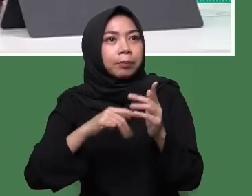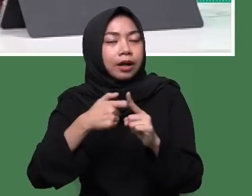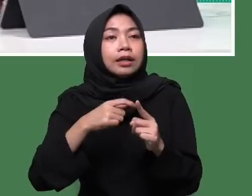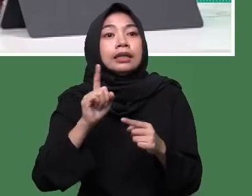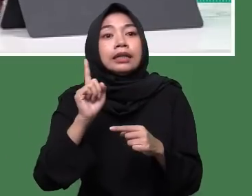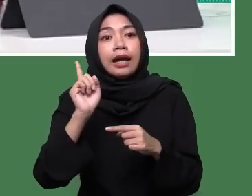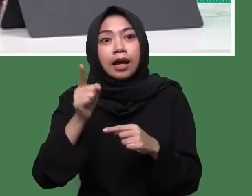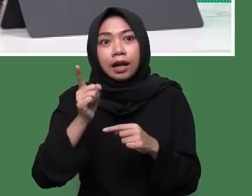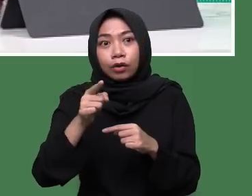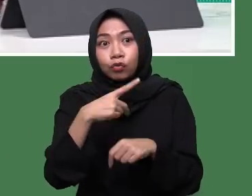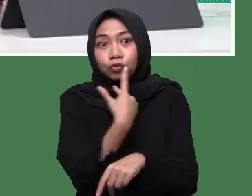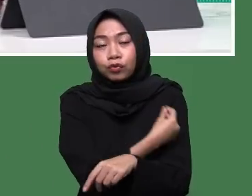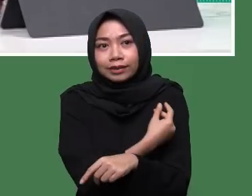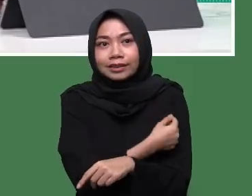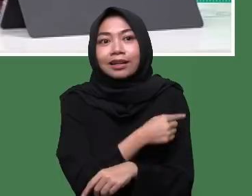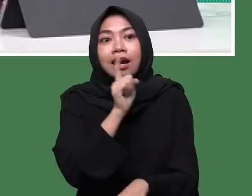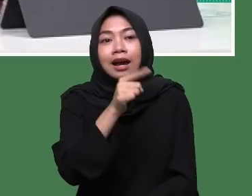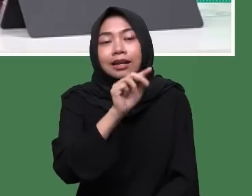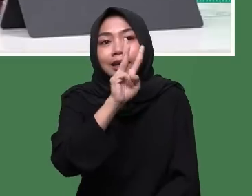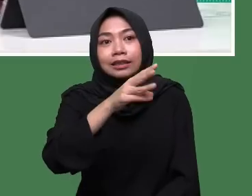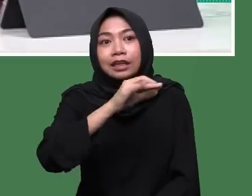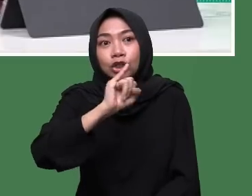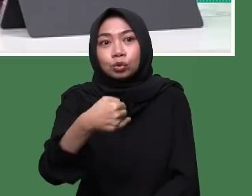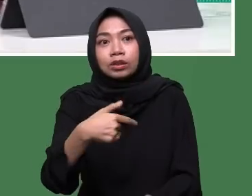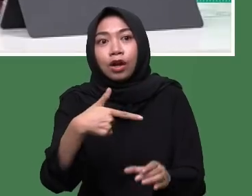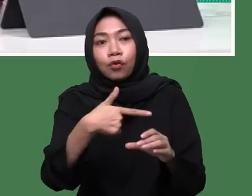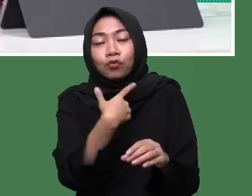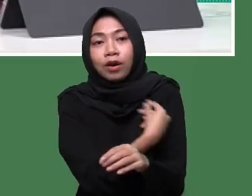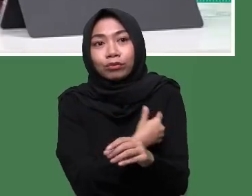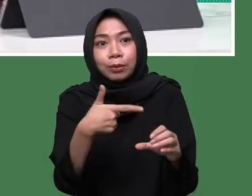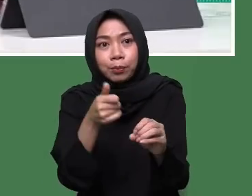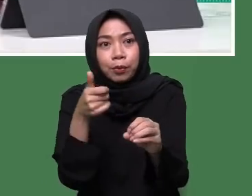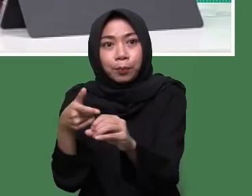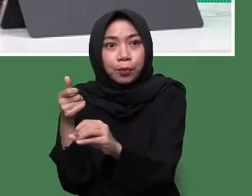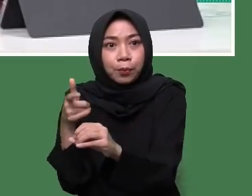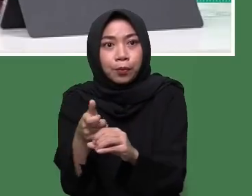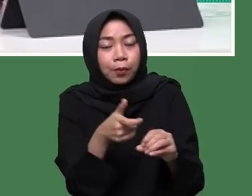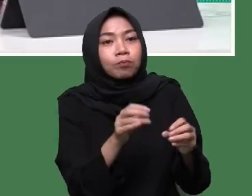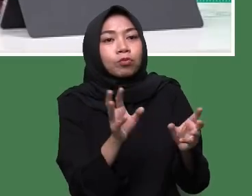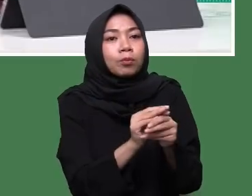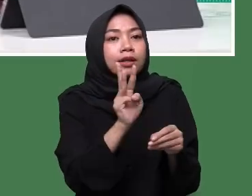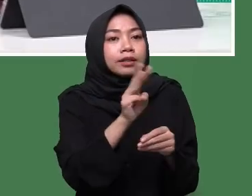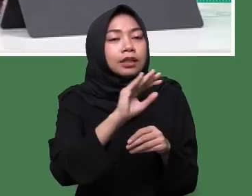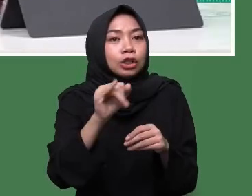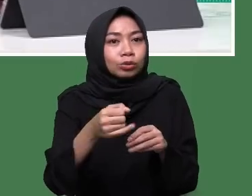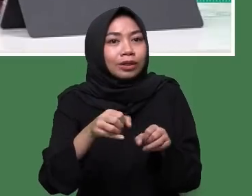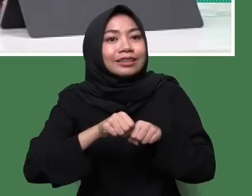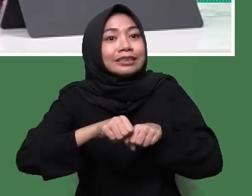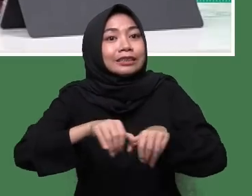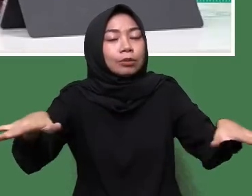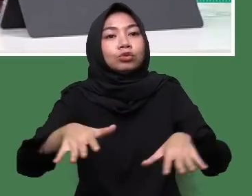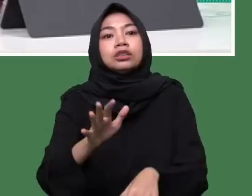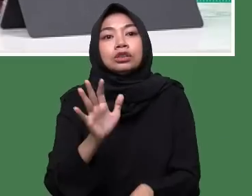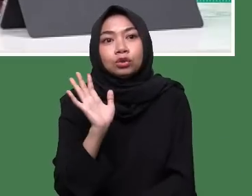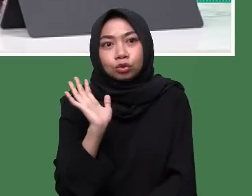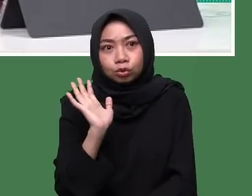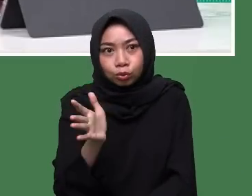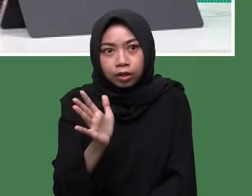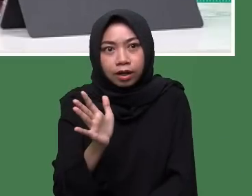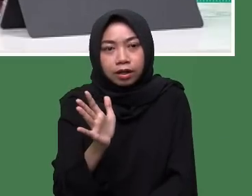have 3 million vaccines right now by the Ministry of Agriculture, which already distributed and